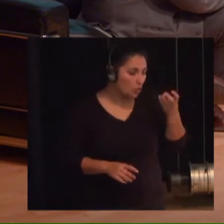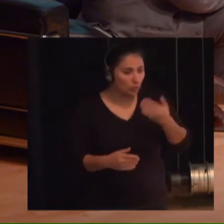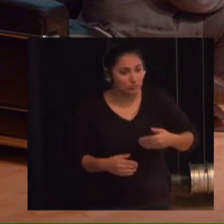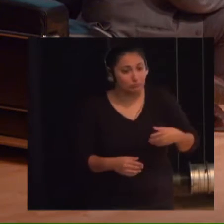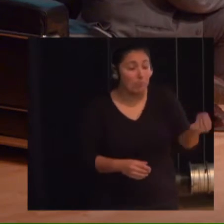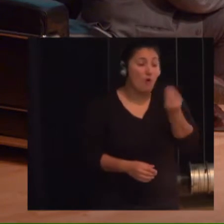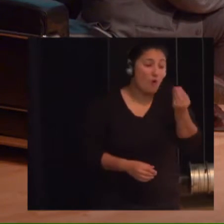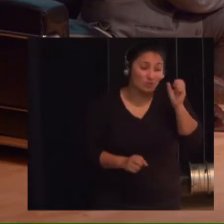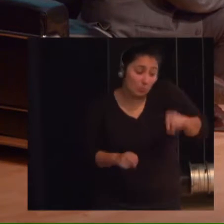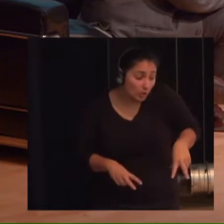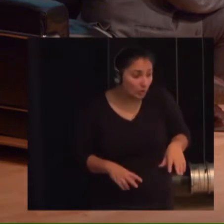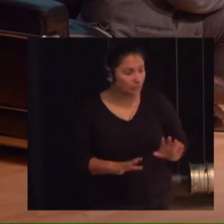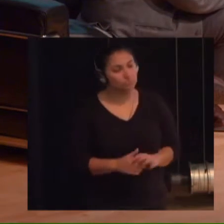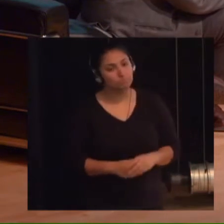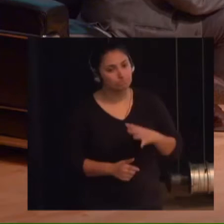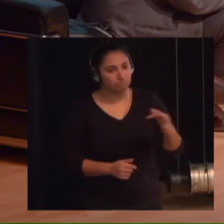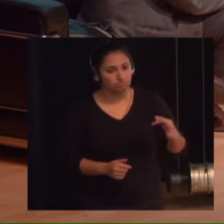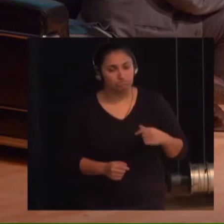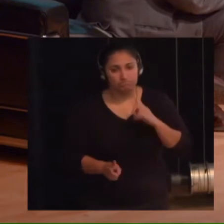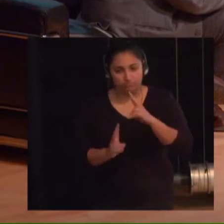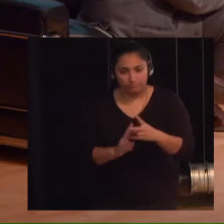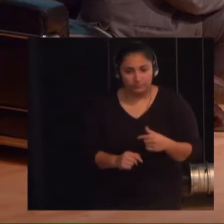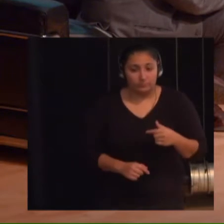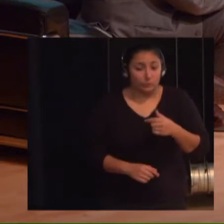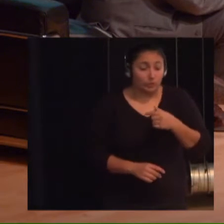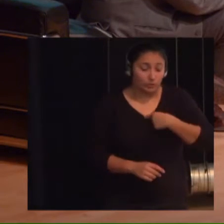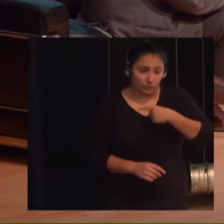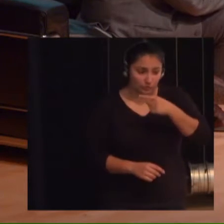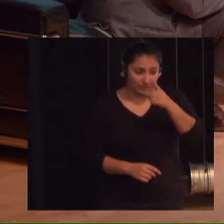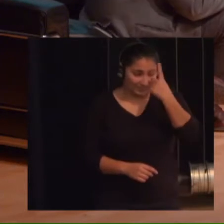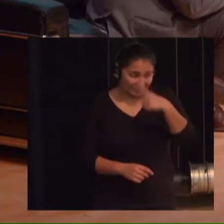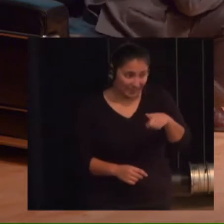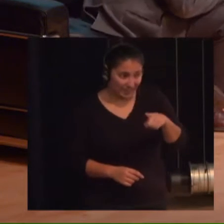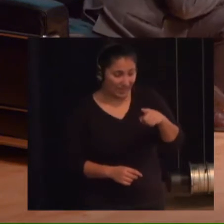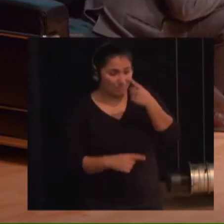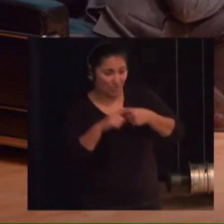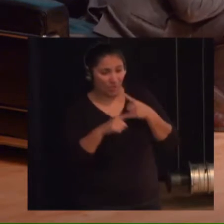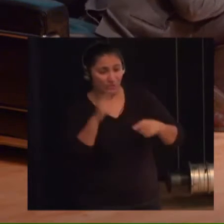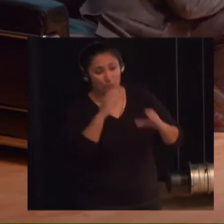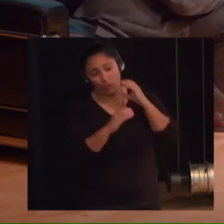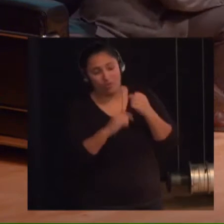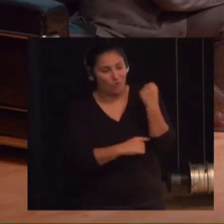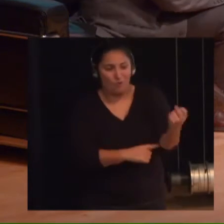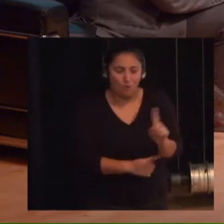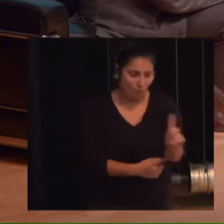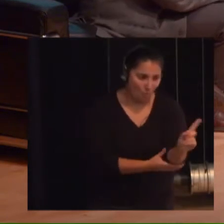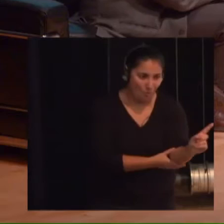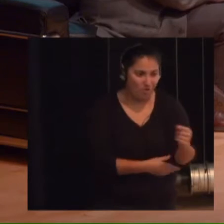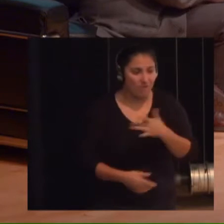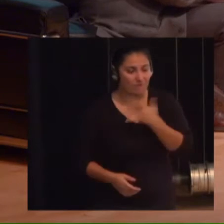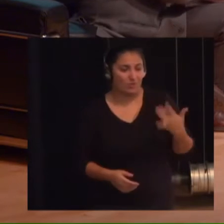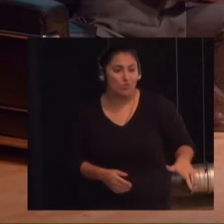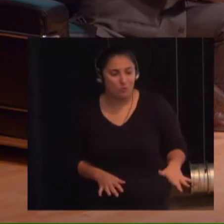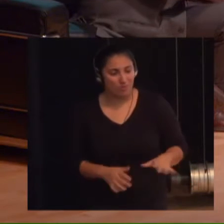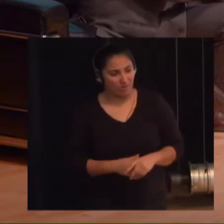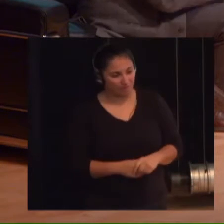is philanthropists who own media, but not philanthropy right. support for media in the traditional way. One thing that Spain has that